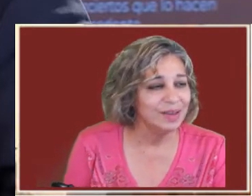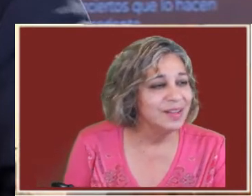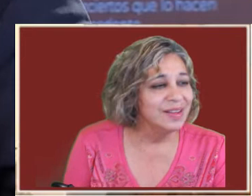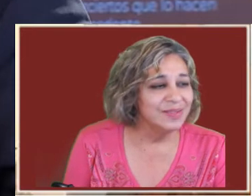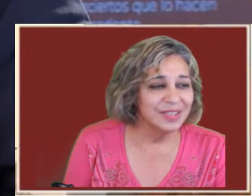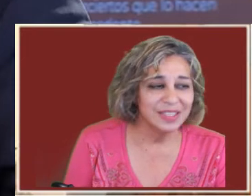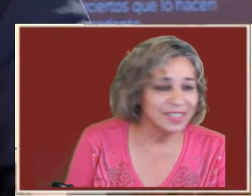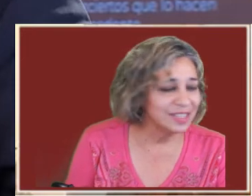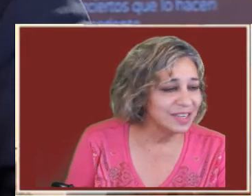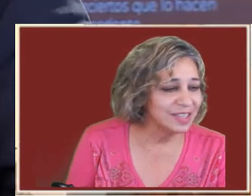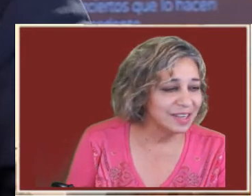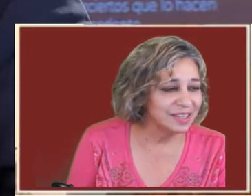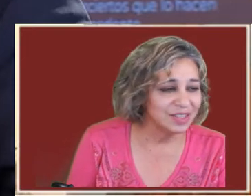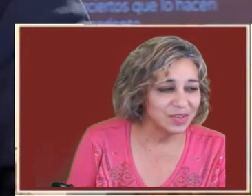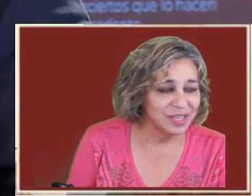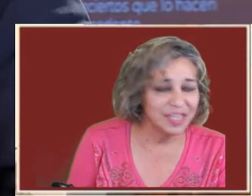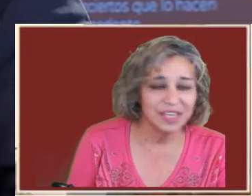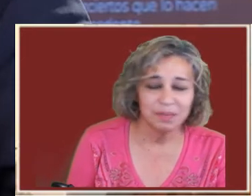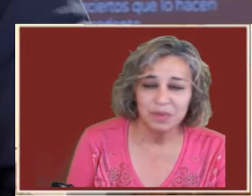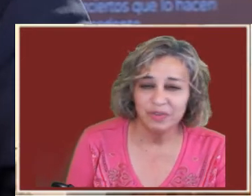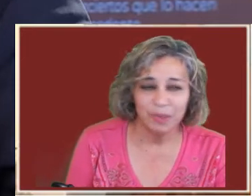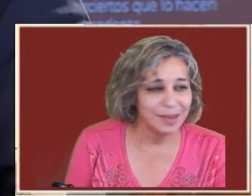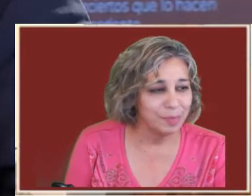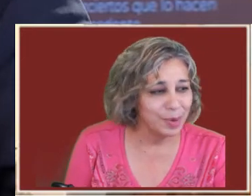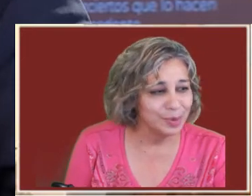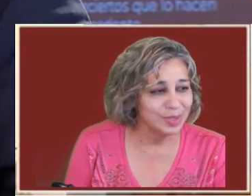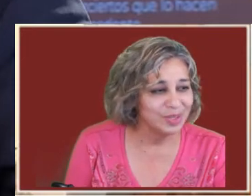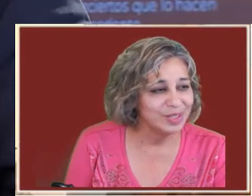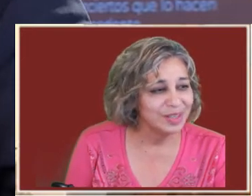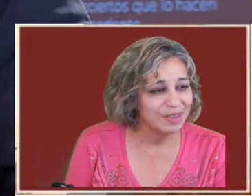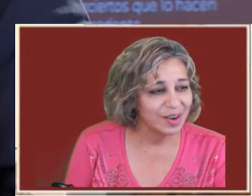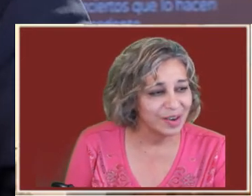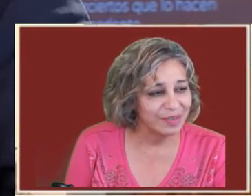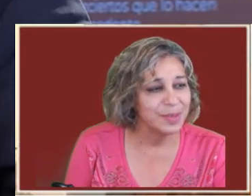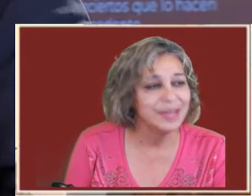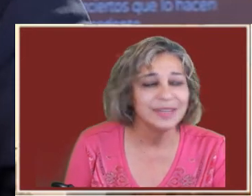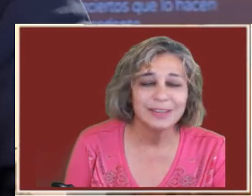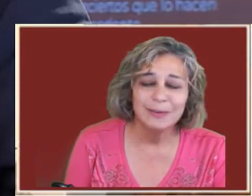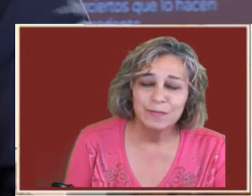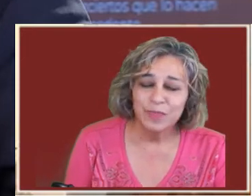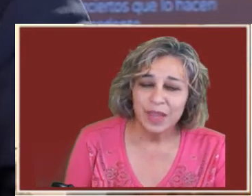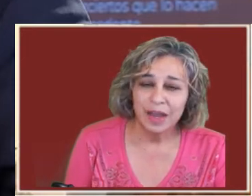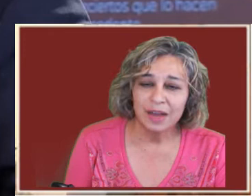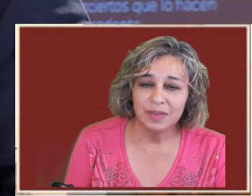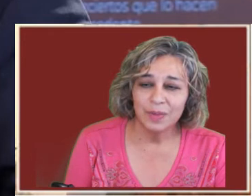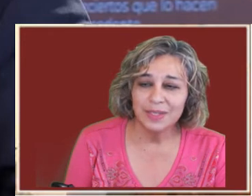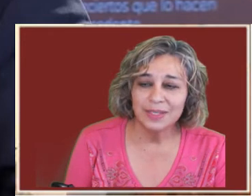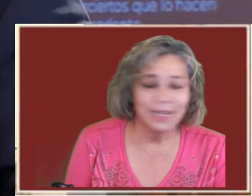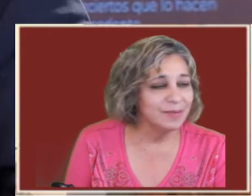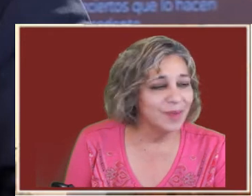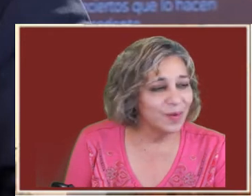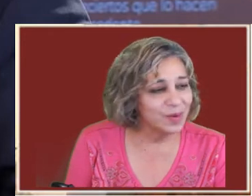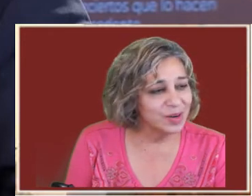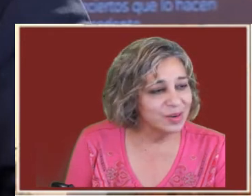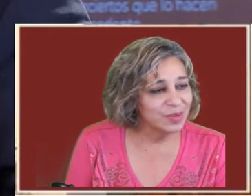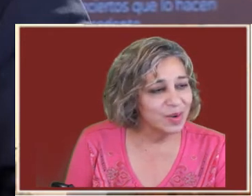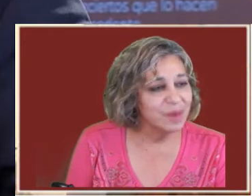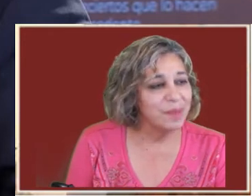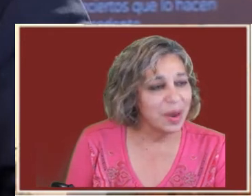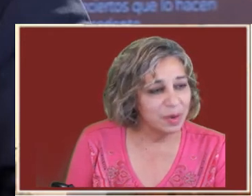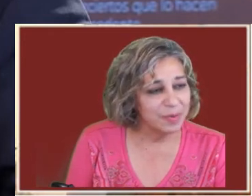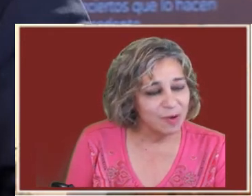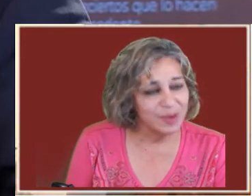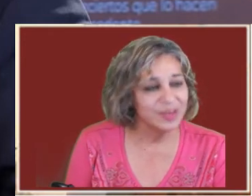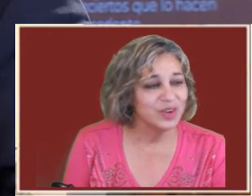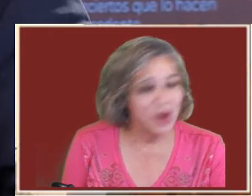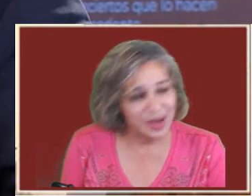sale. This is just a strategic move by the opposers of our government, the ones that were in